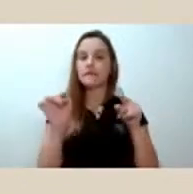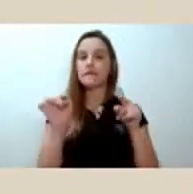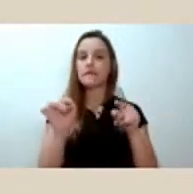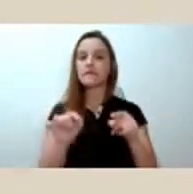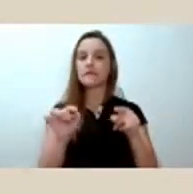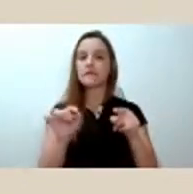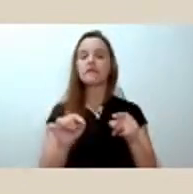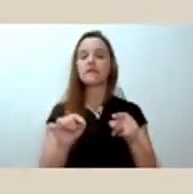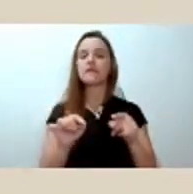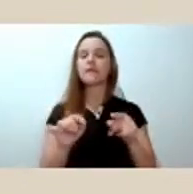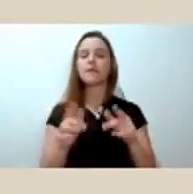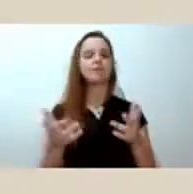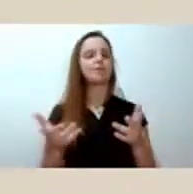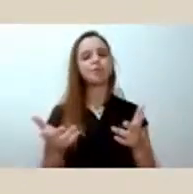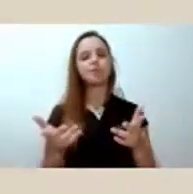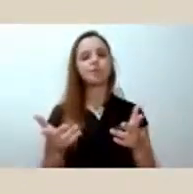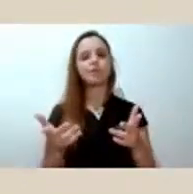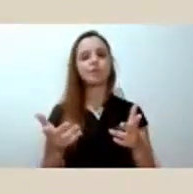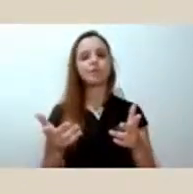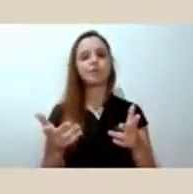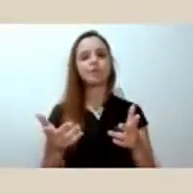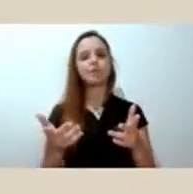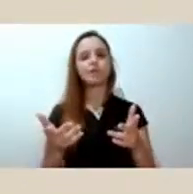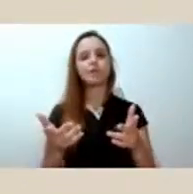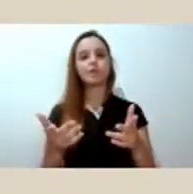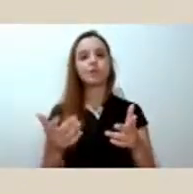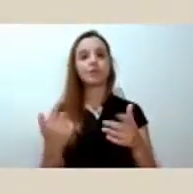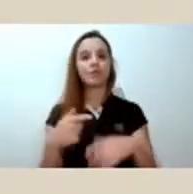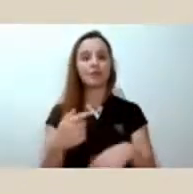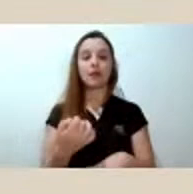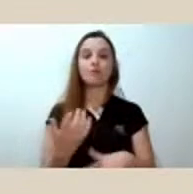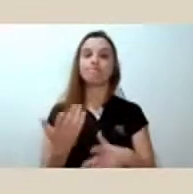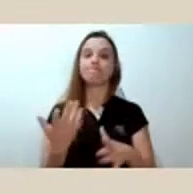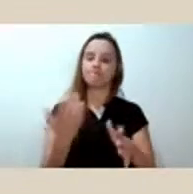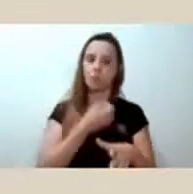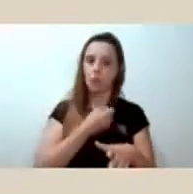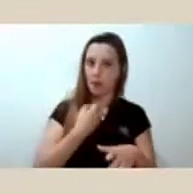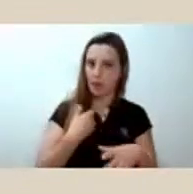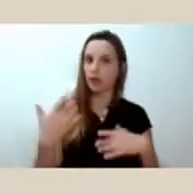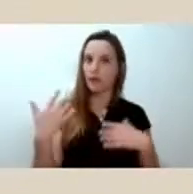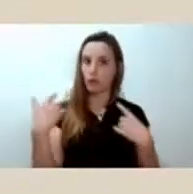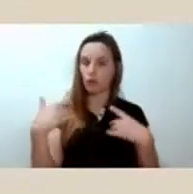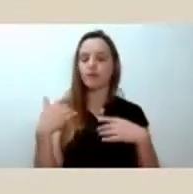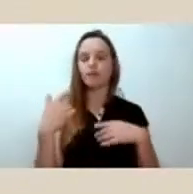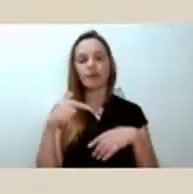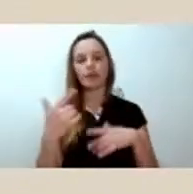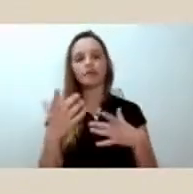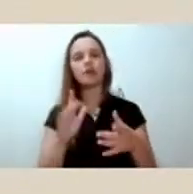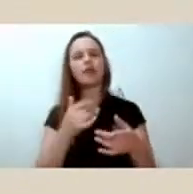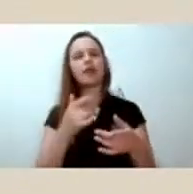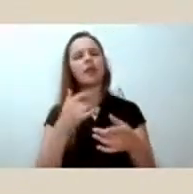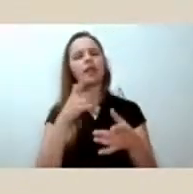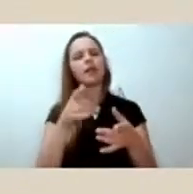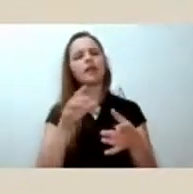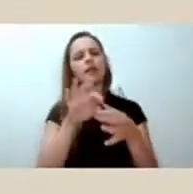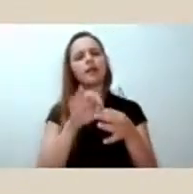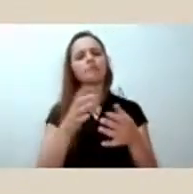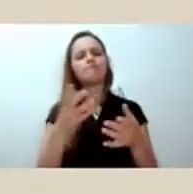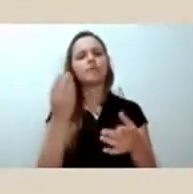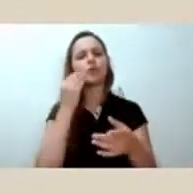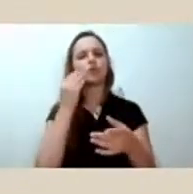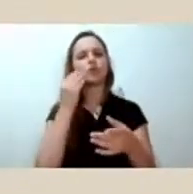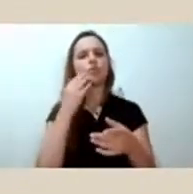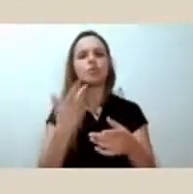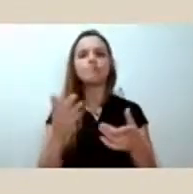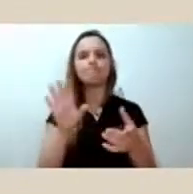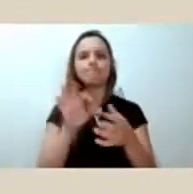Referem-se com muita propriedade, não é? Às questões sobre as conexões que afetam o funcionamento cerebral, a